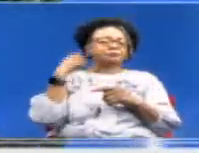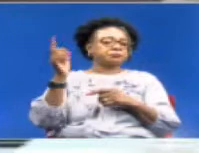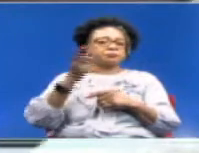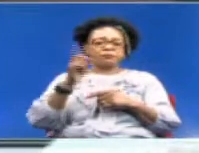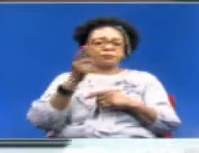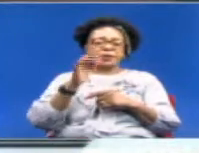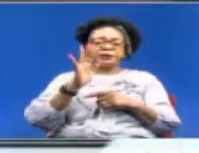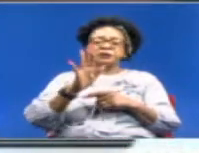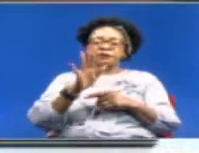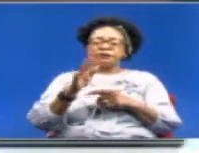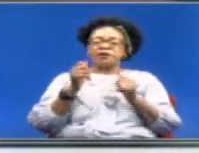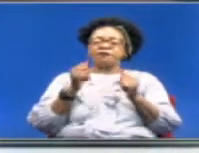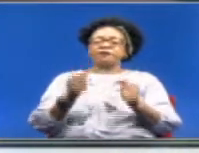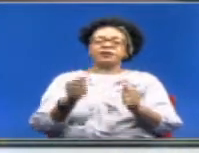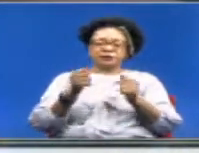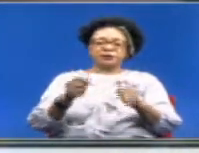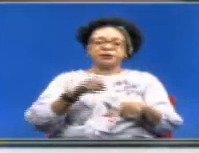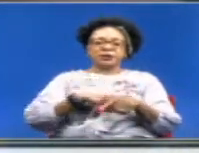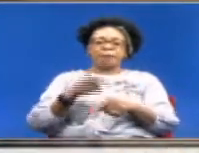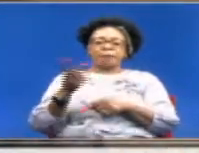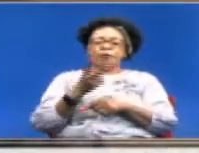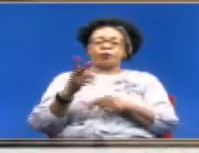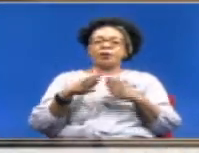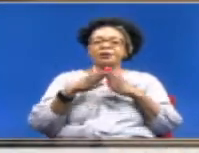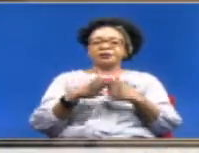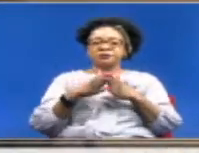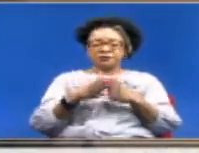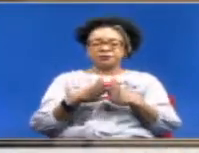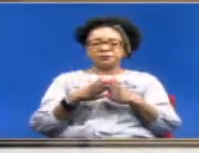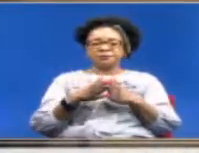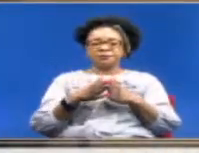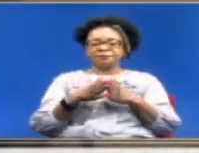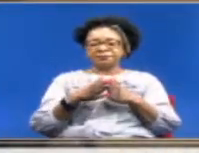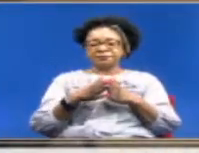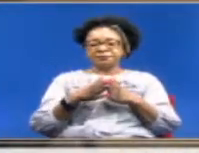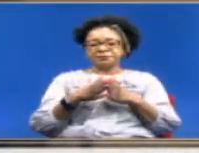out while the two were making love. It was